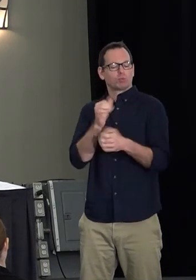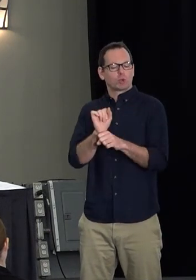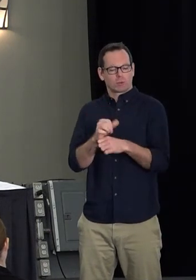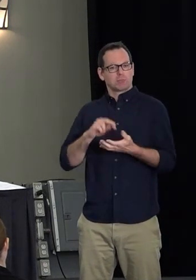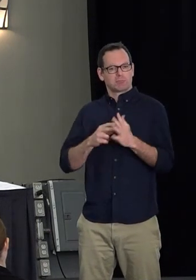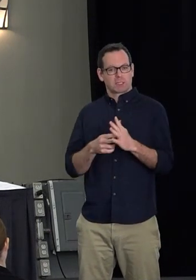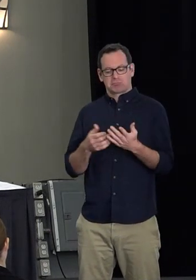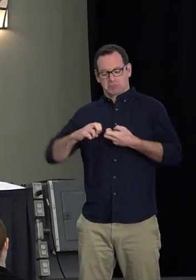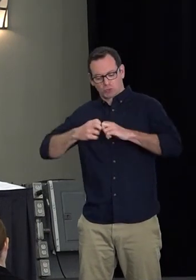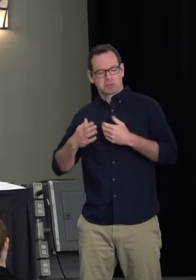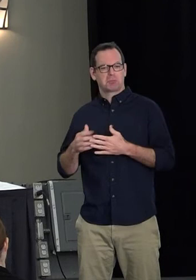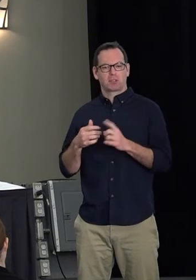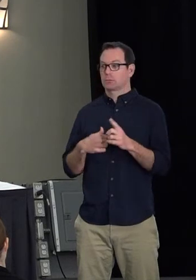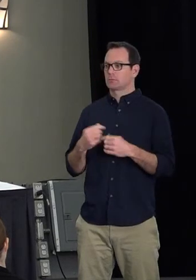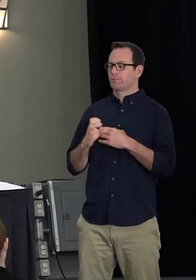forced either into